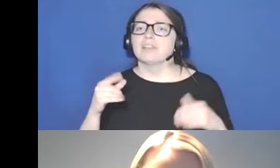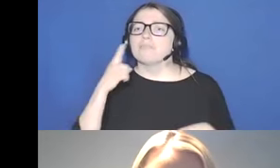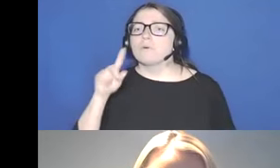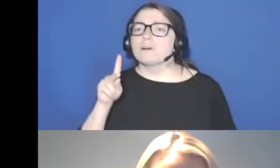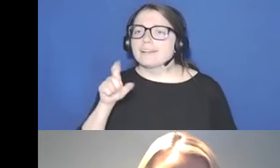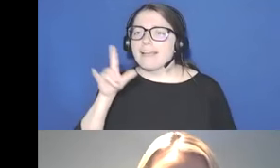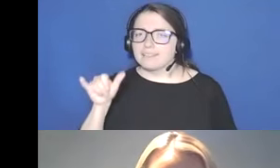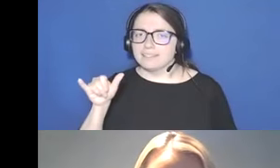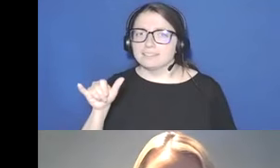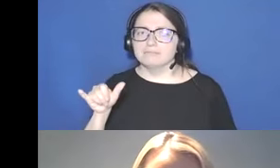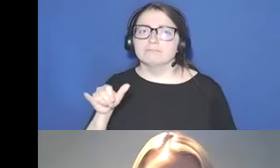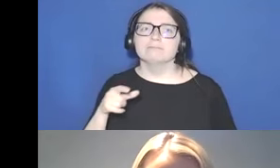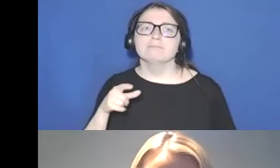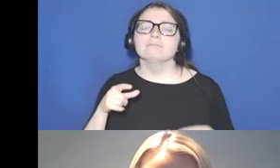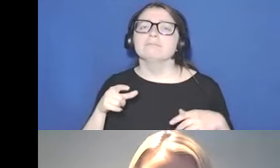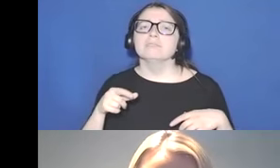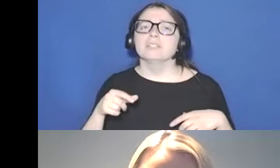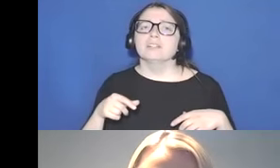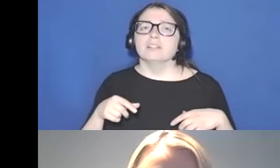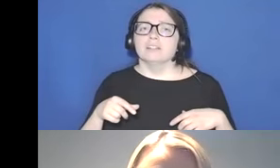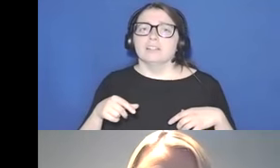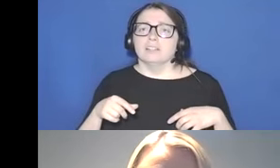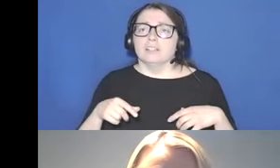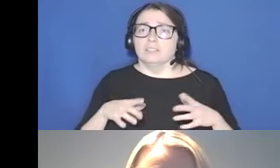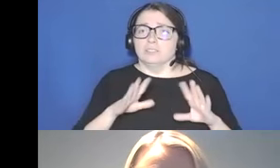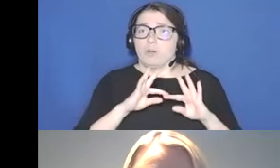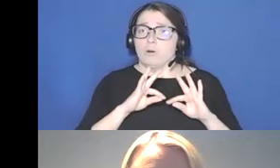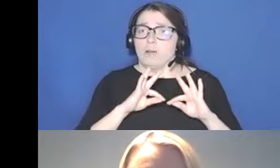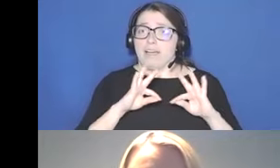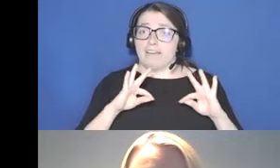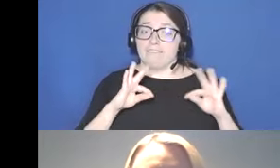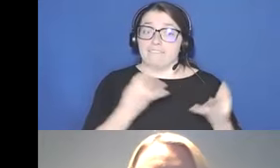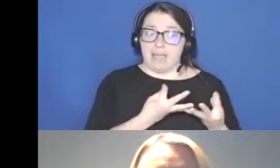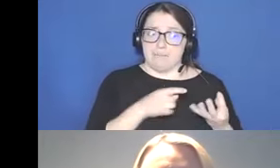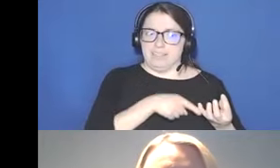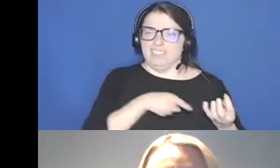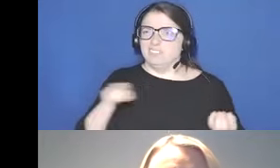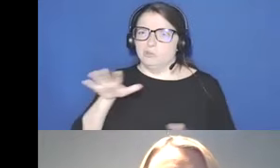what information would you suggest a family shares with their child's school?